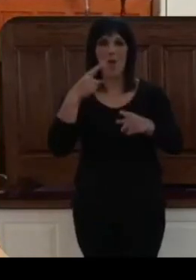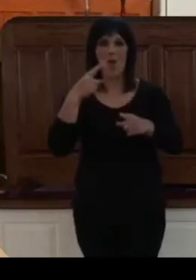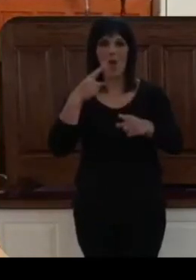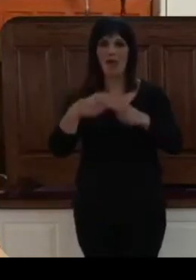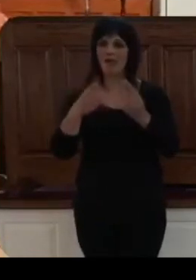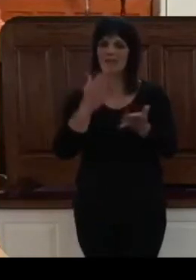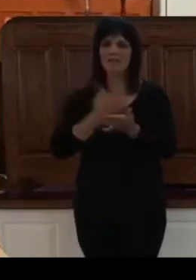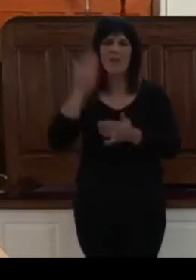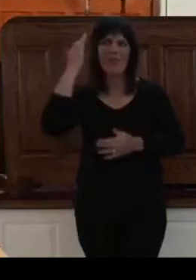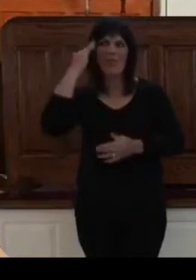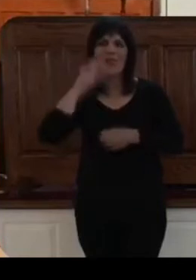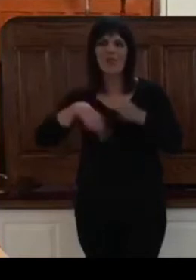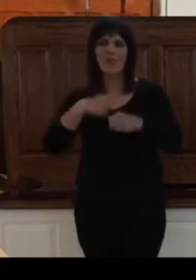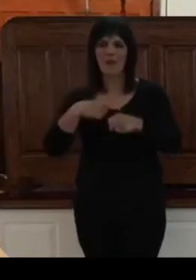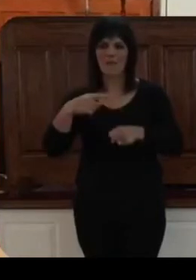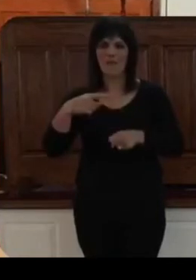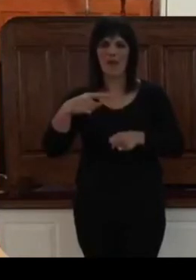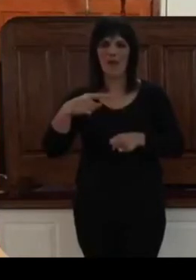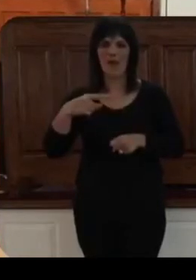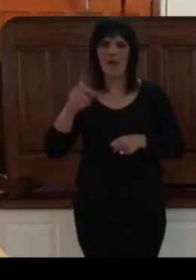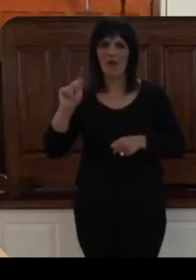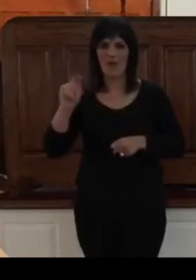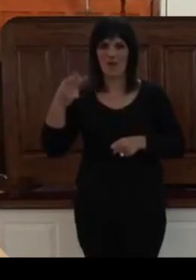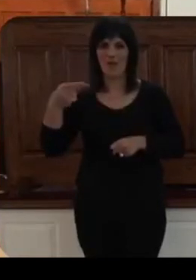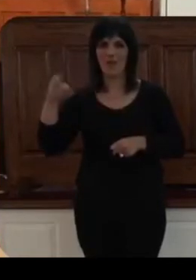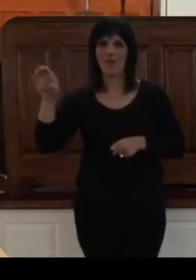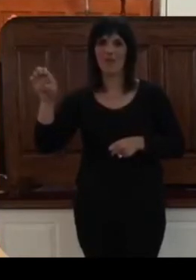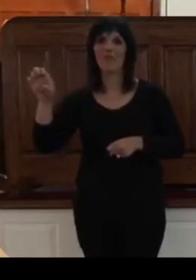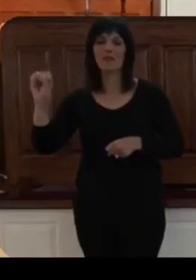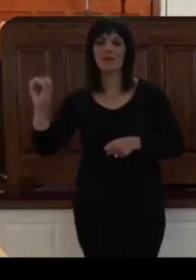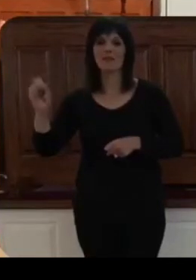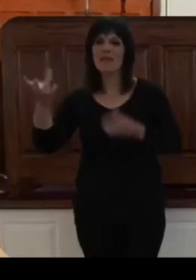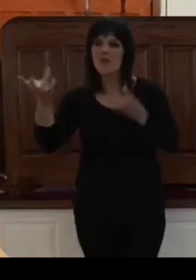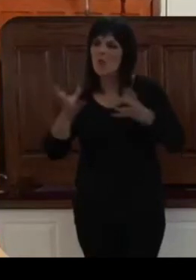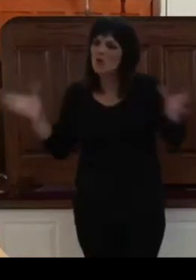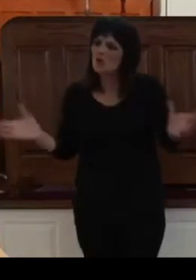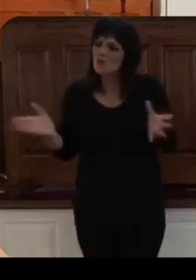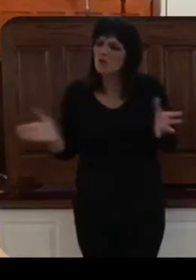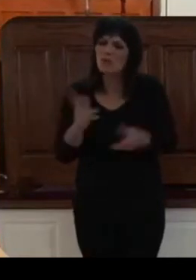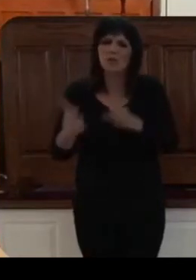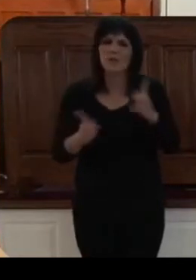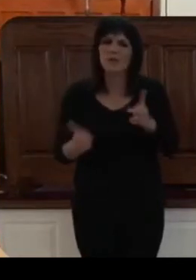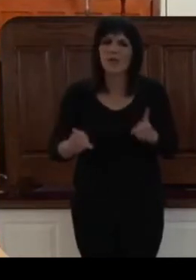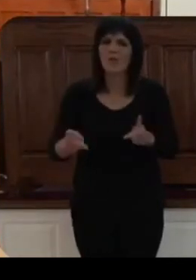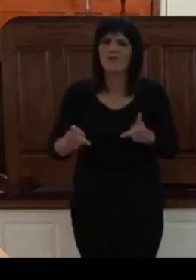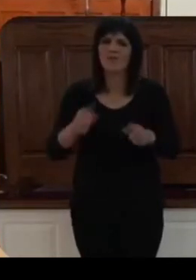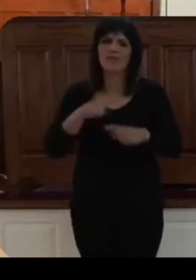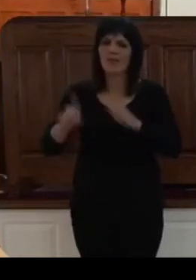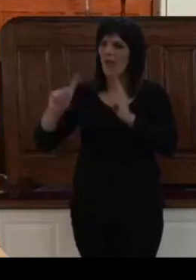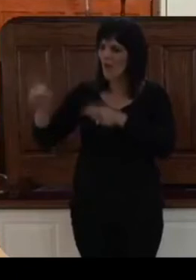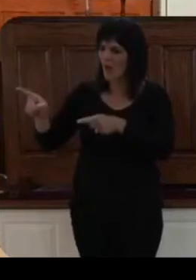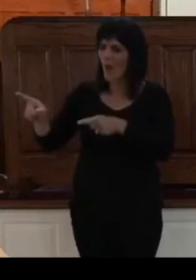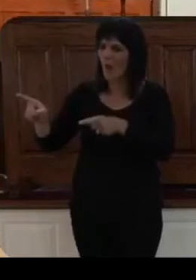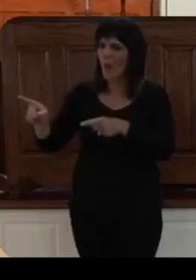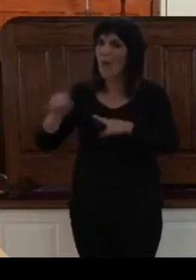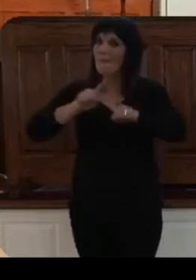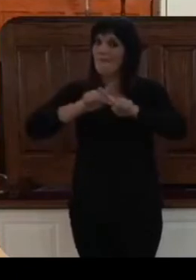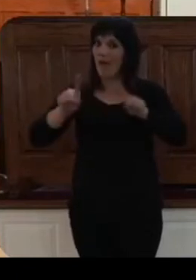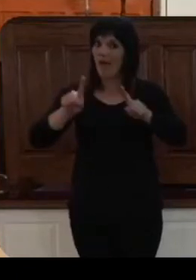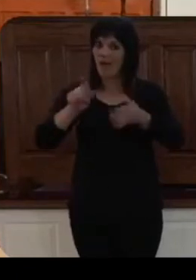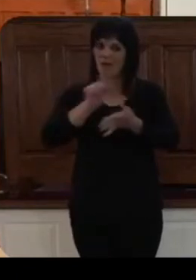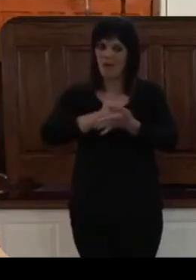He wanted to encourage them. He wanted to be encouraged by them. He couldn't go back. So he writes this letter that we're reading from